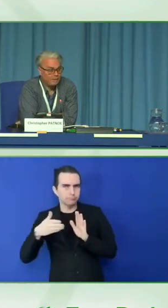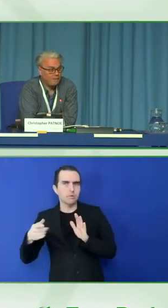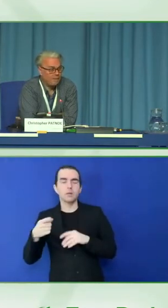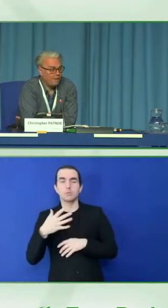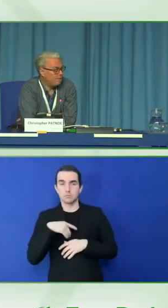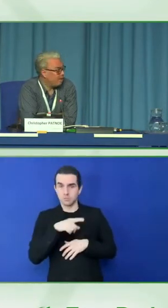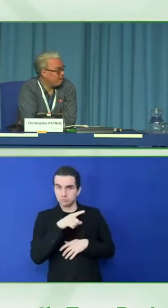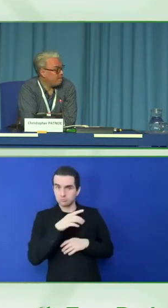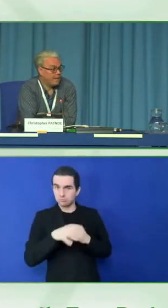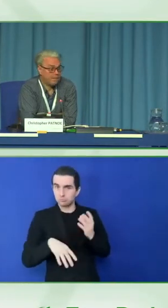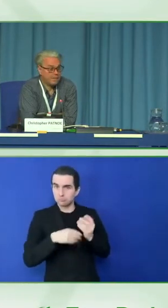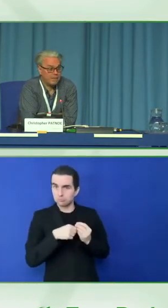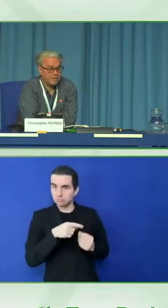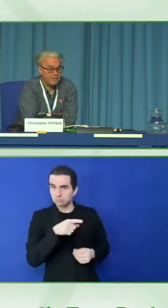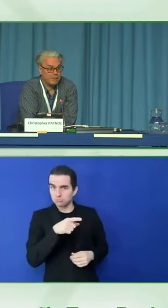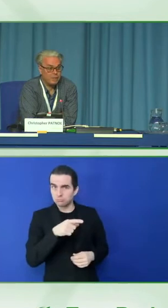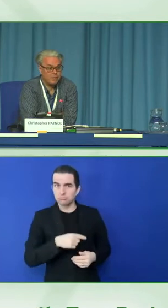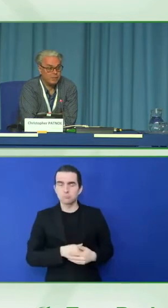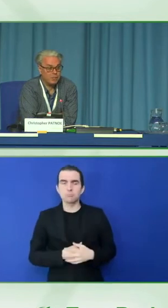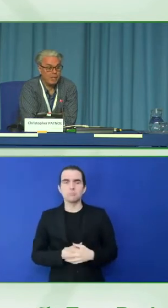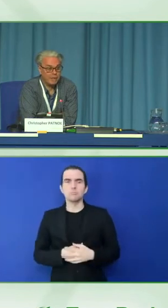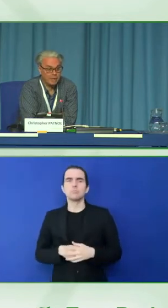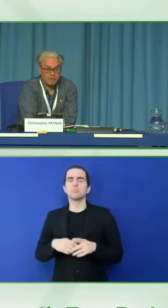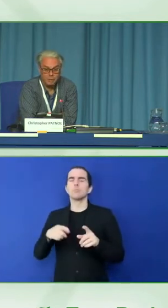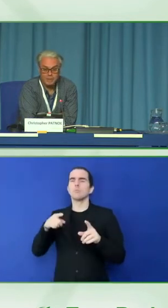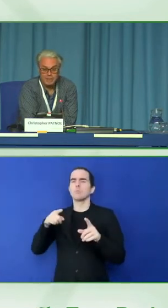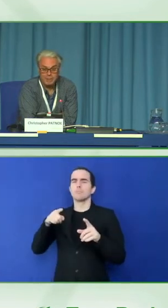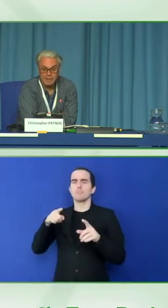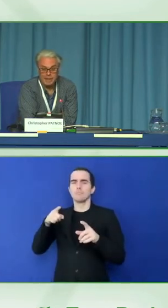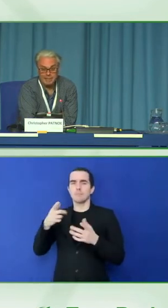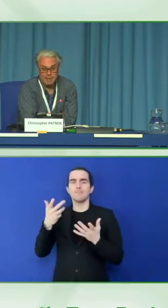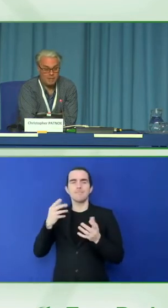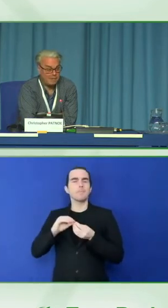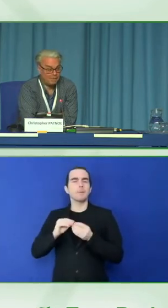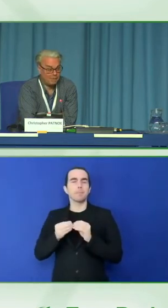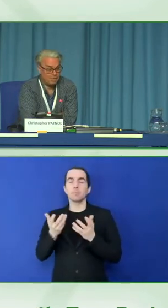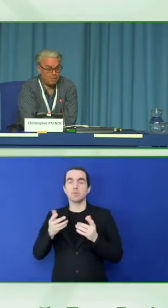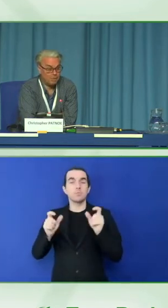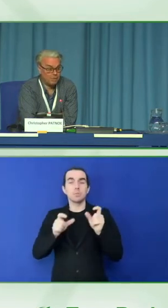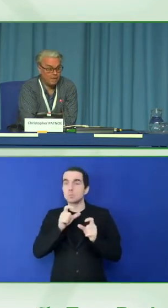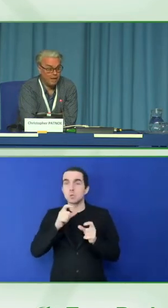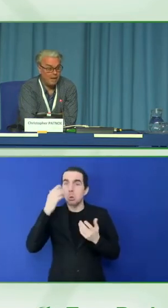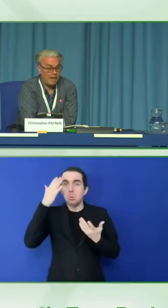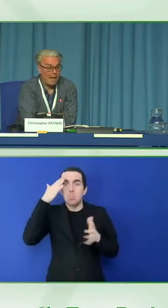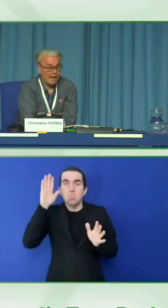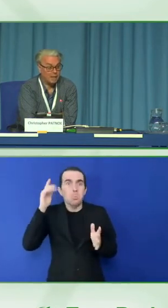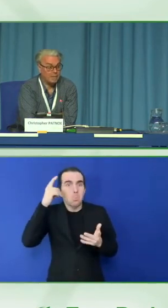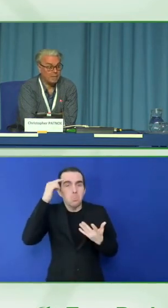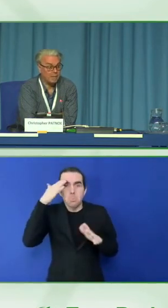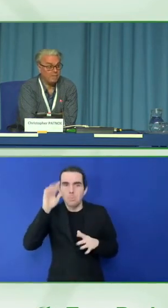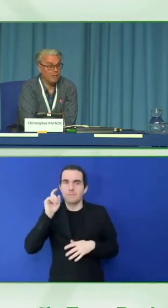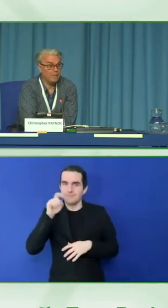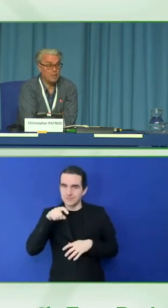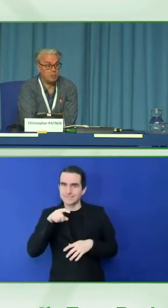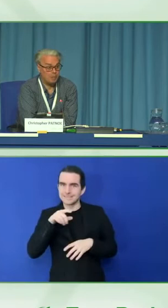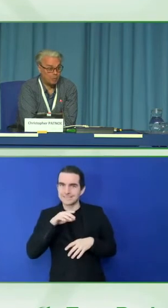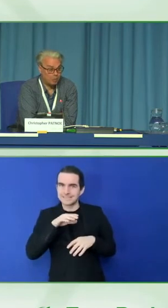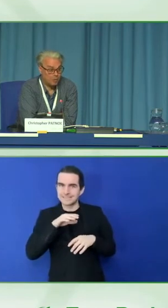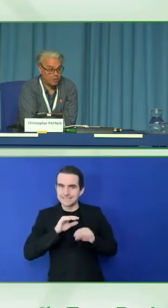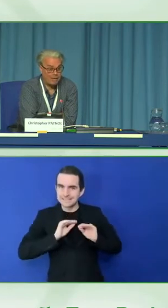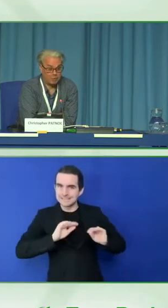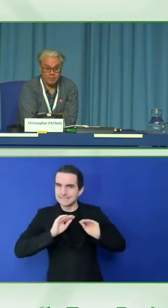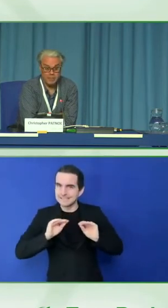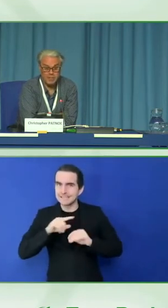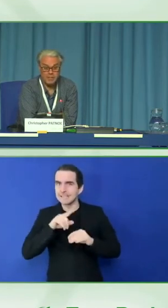want to give our friends at Microsoft a huge shout out for what they did with the Xbox Adaptive Controller and the following Super